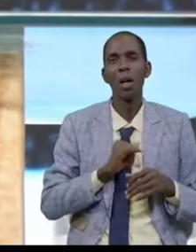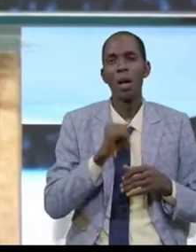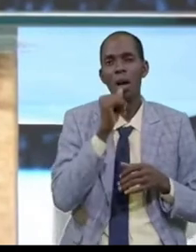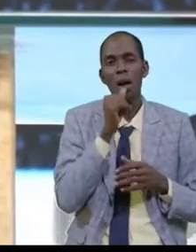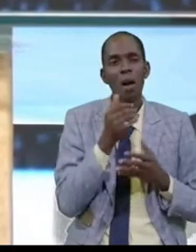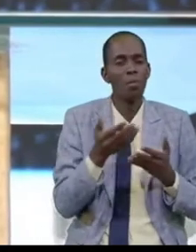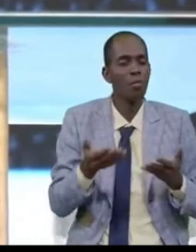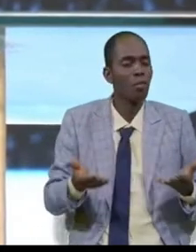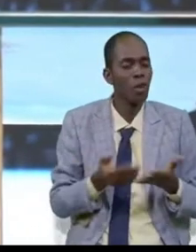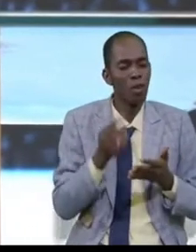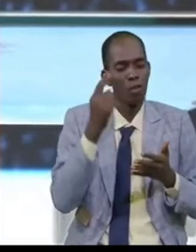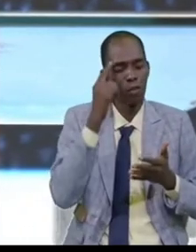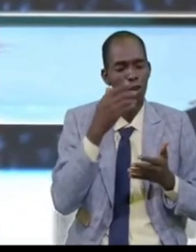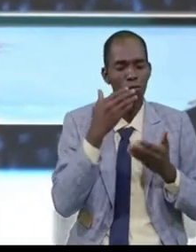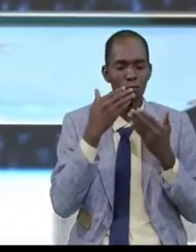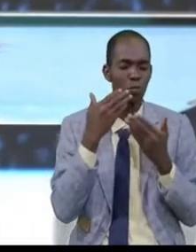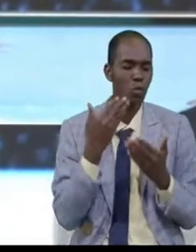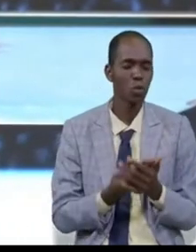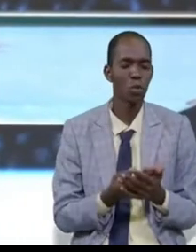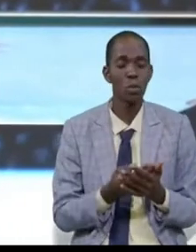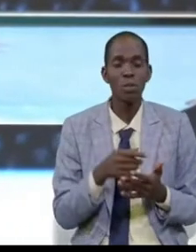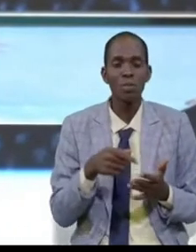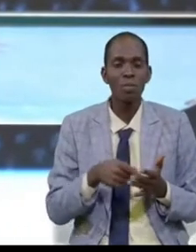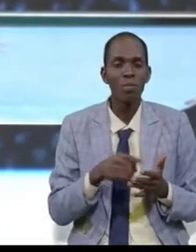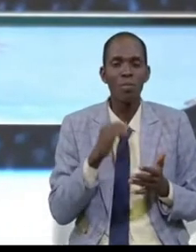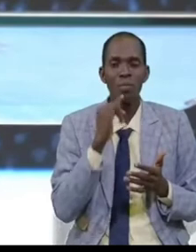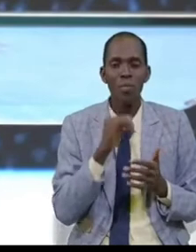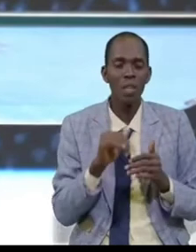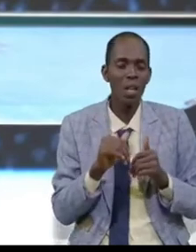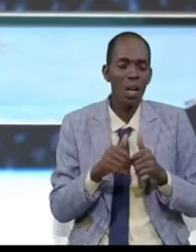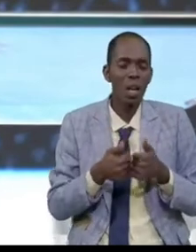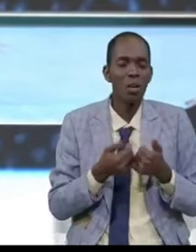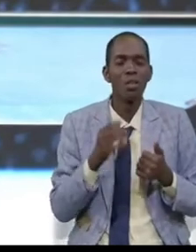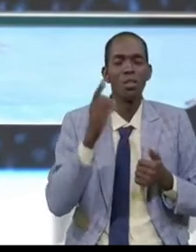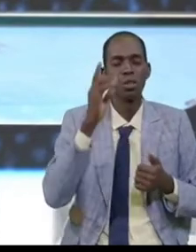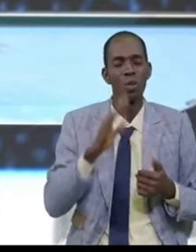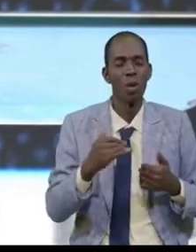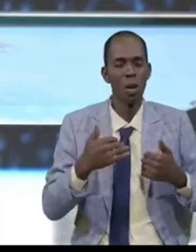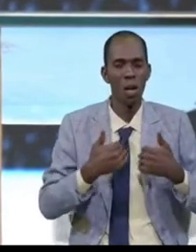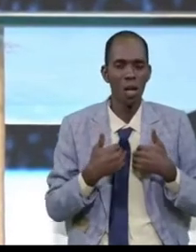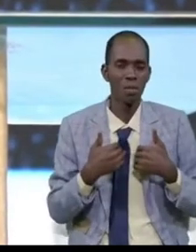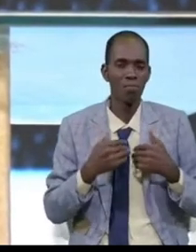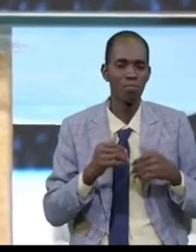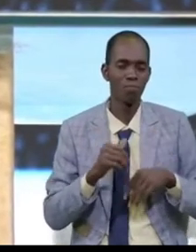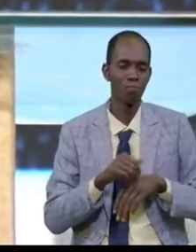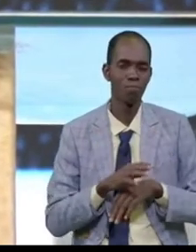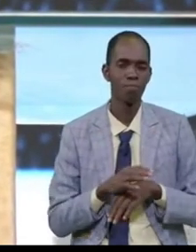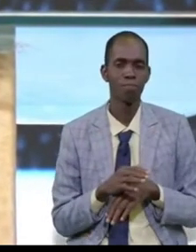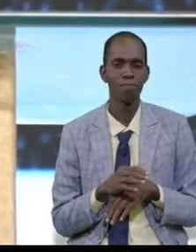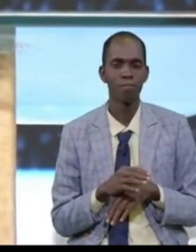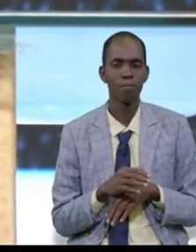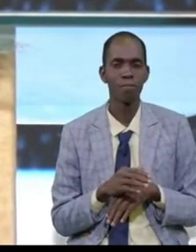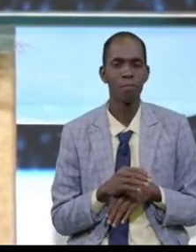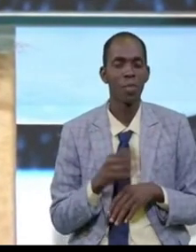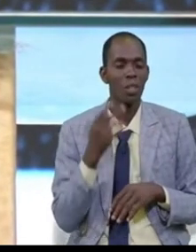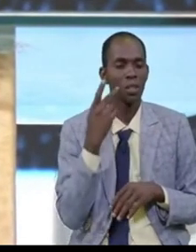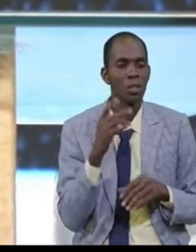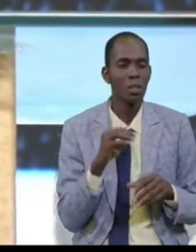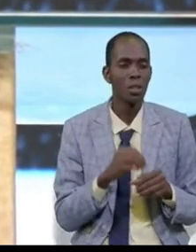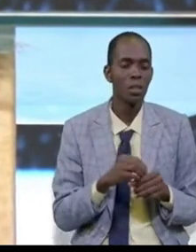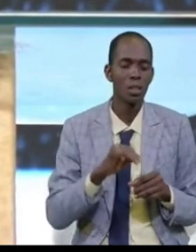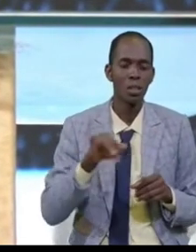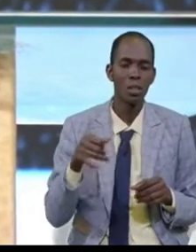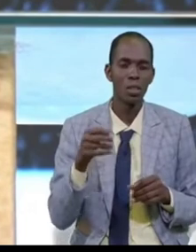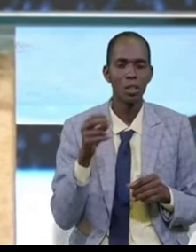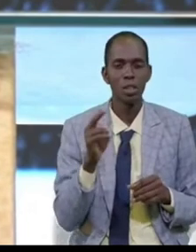For this is how God has set me. Look at 1 Corinthians chapter 12, reading from verse 18.